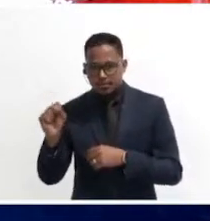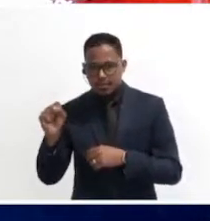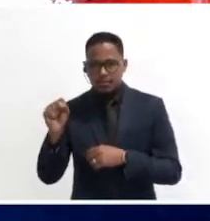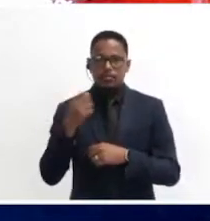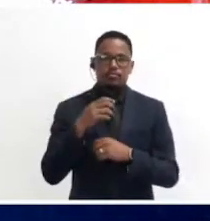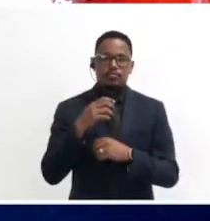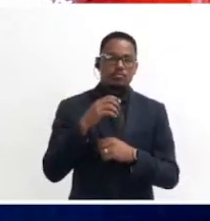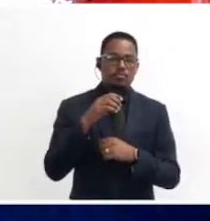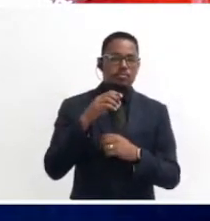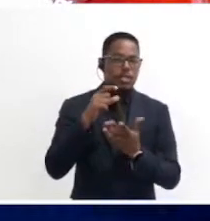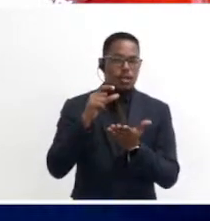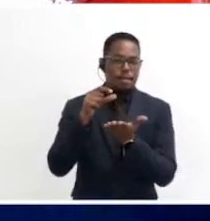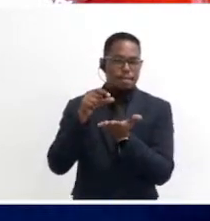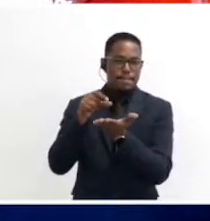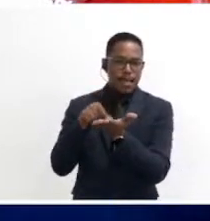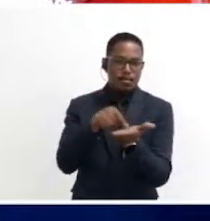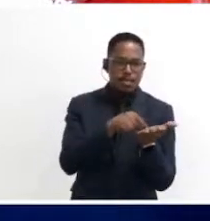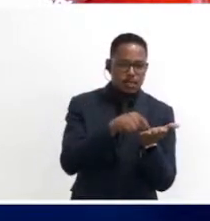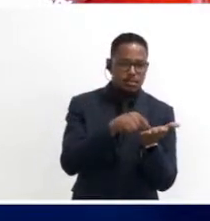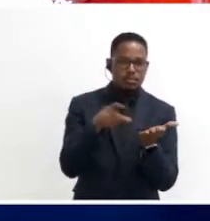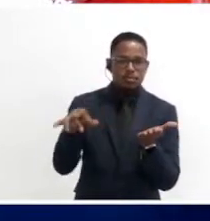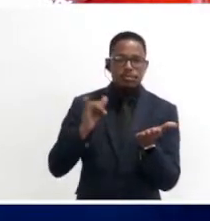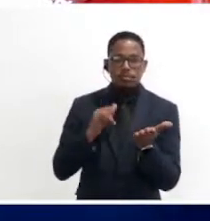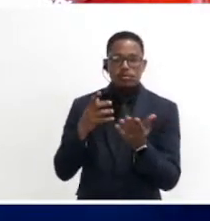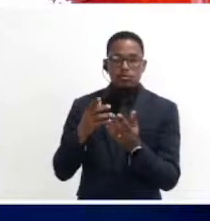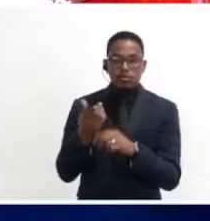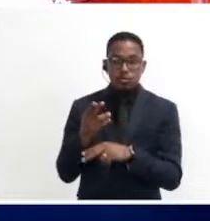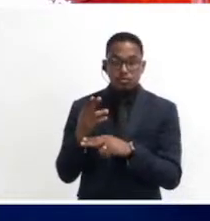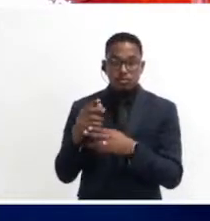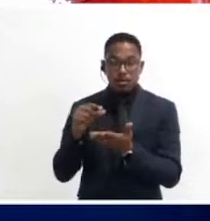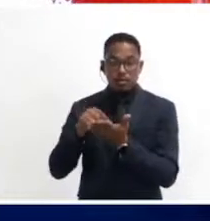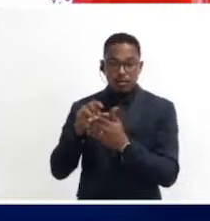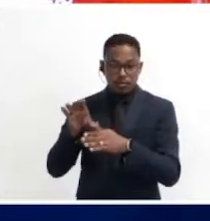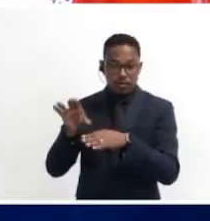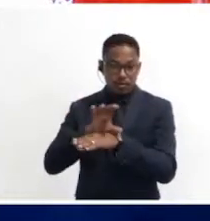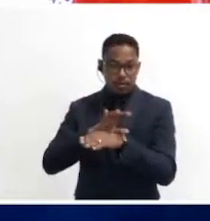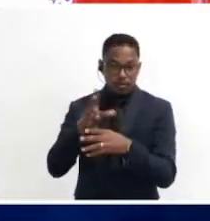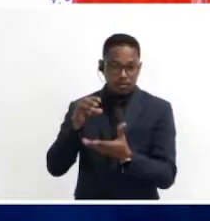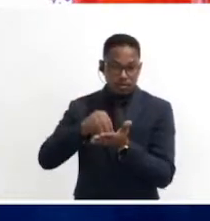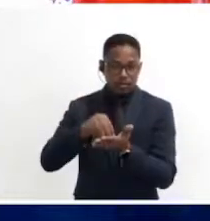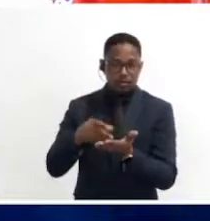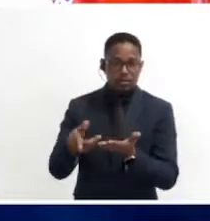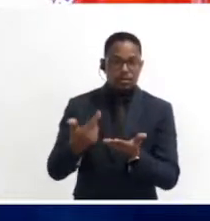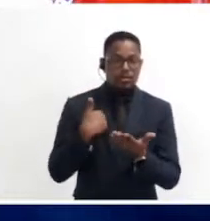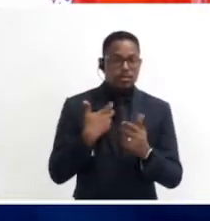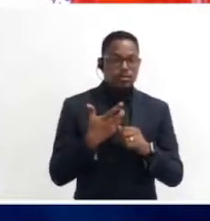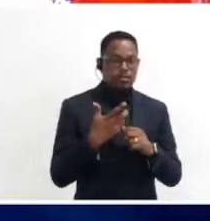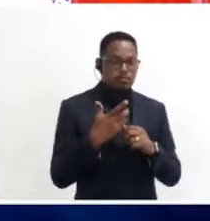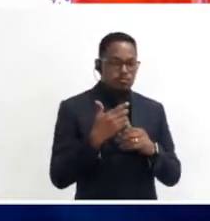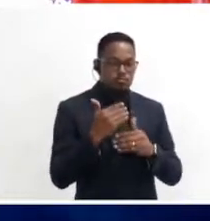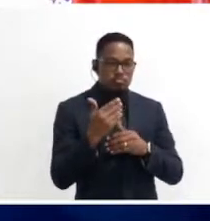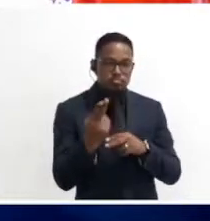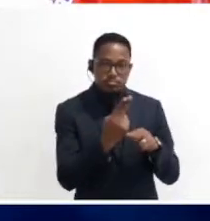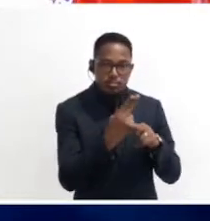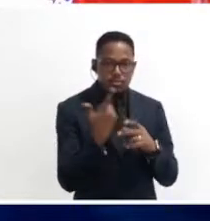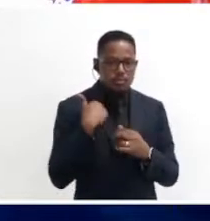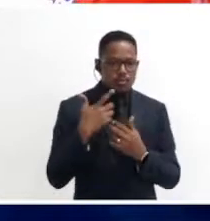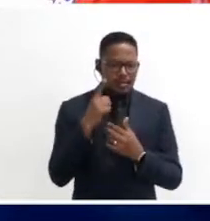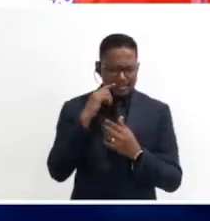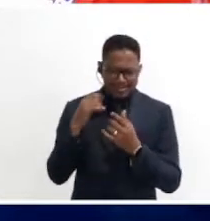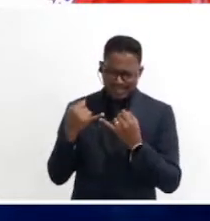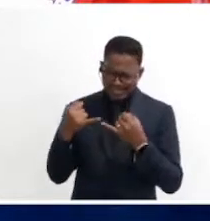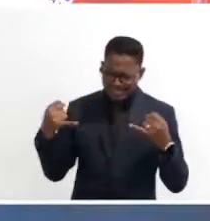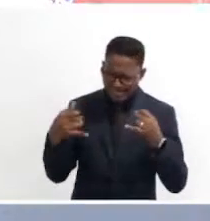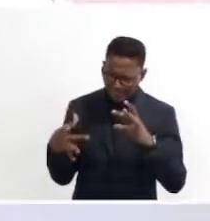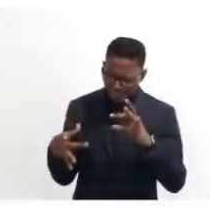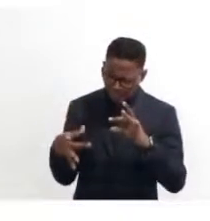very thin, that becomes a problem with wire bonding, because the wire bonding typically the loop comes up before